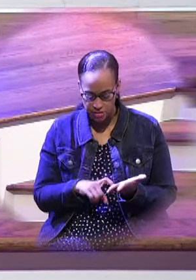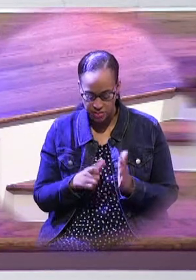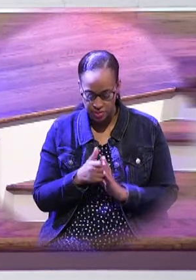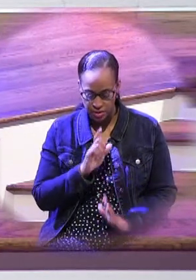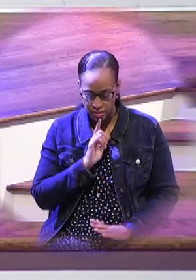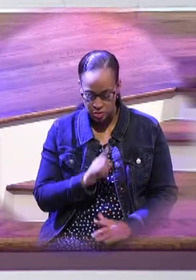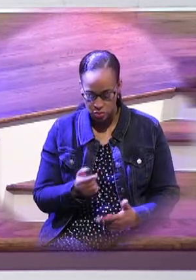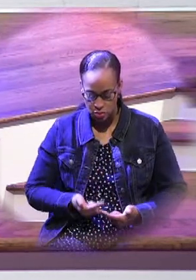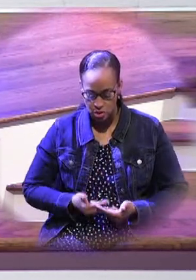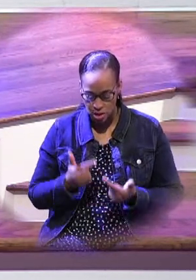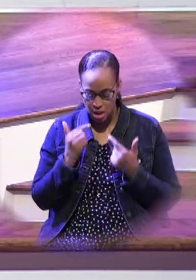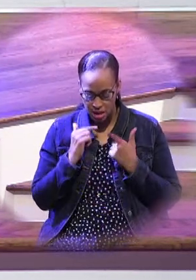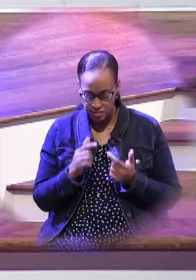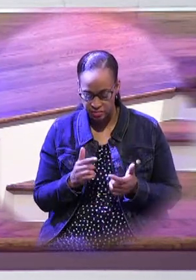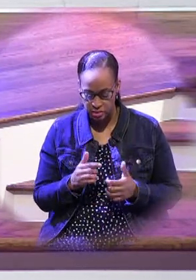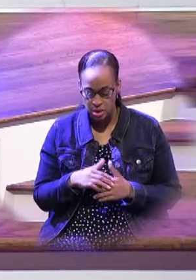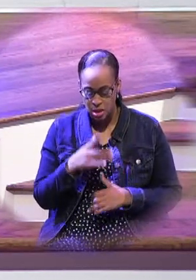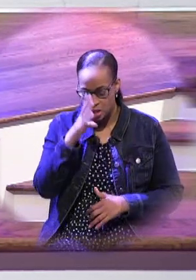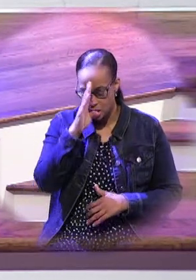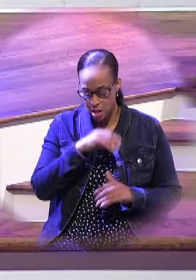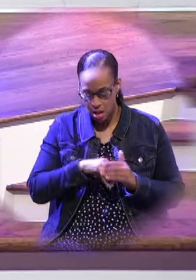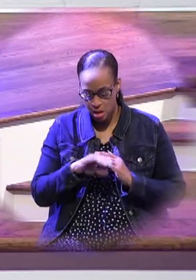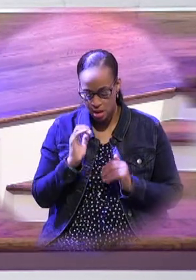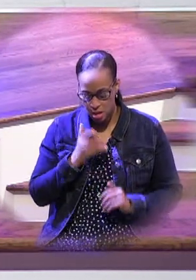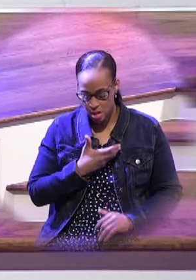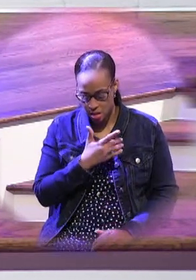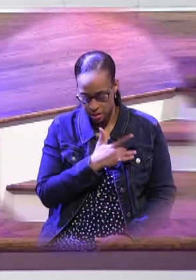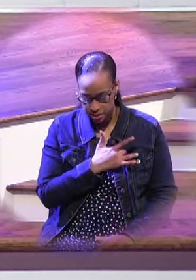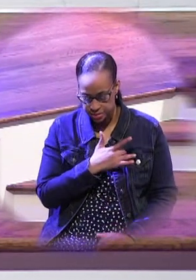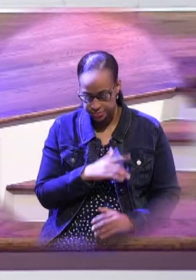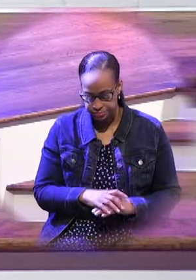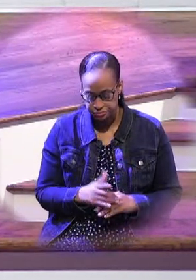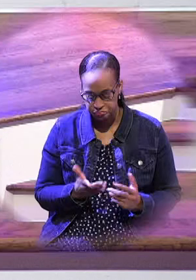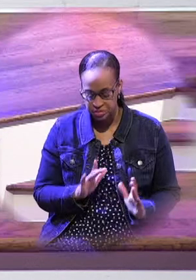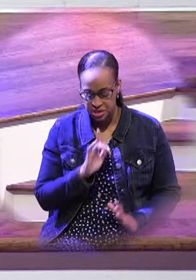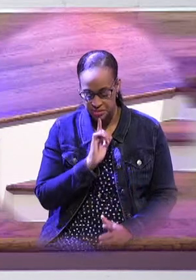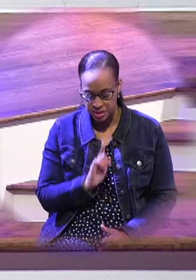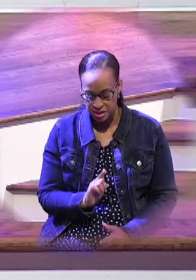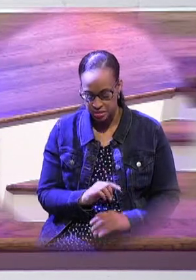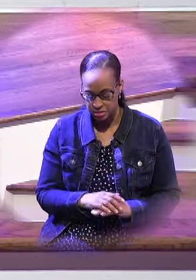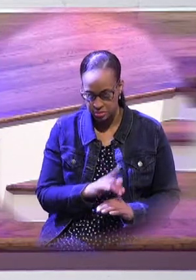is found, not in our own efforts, but